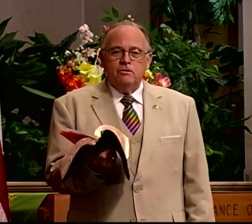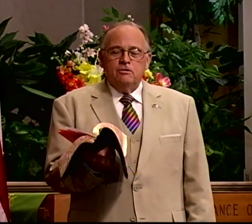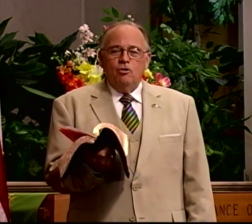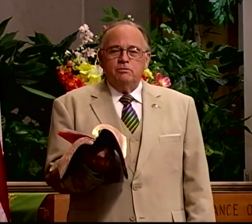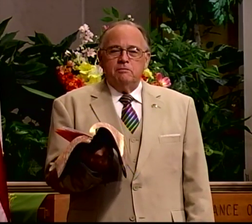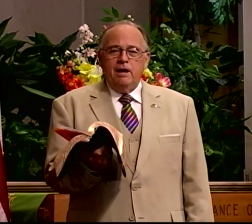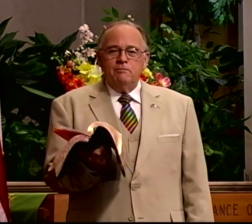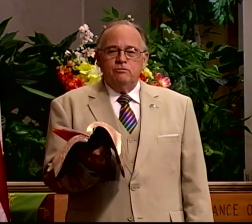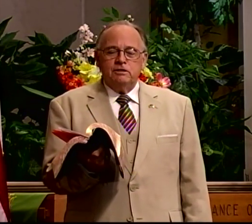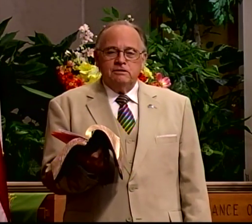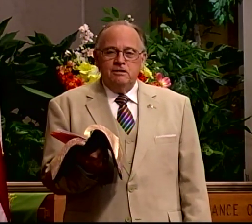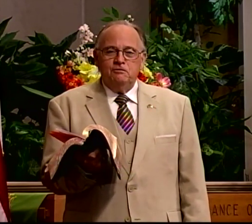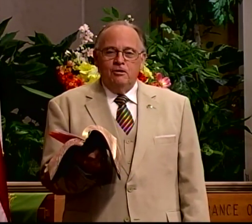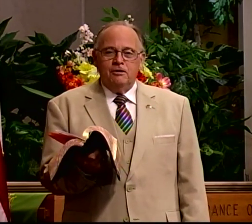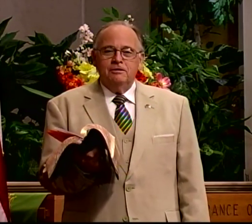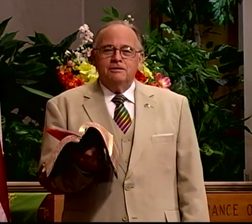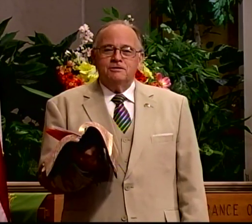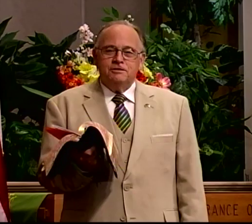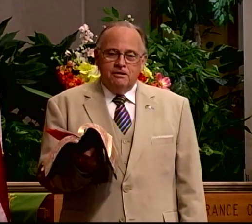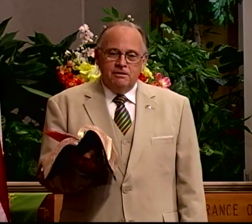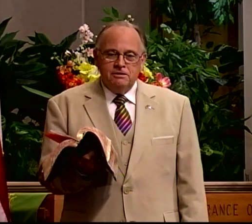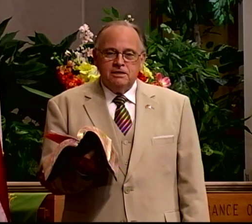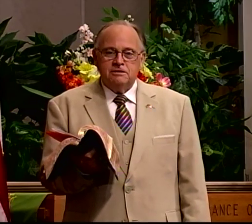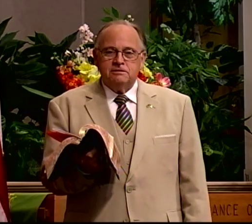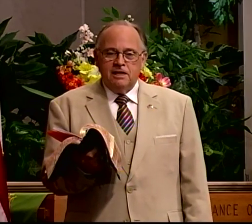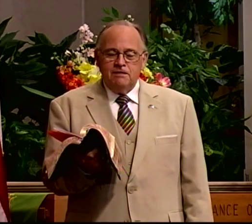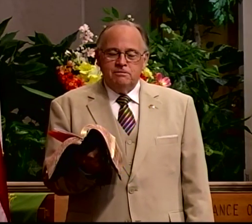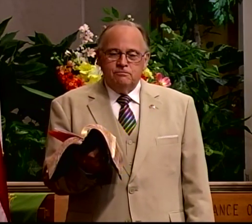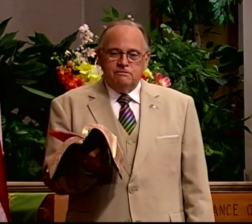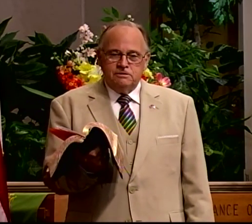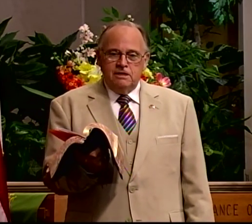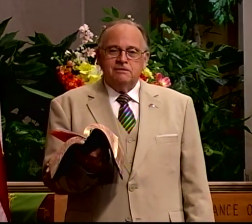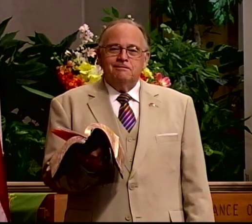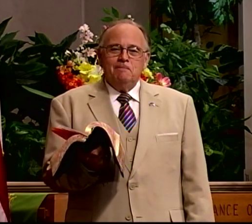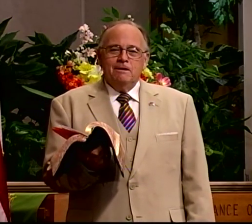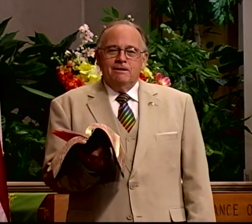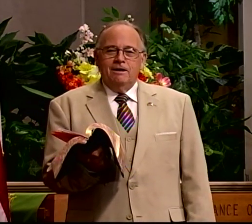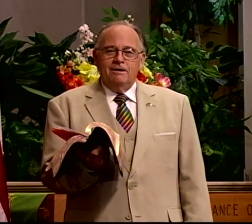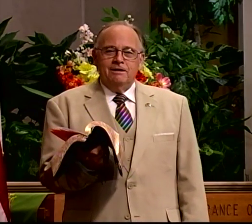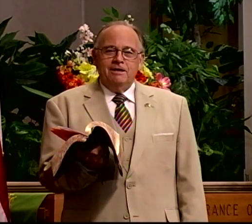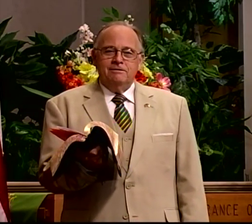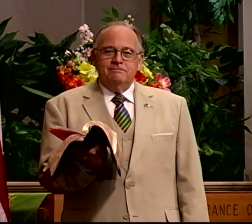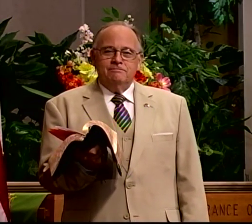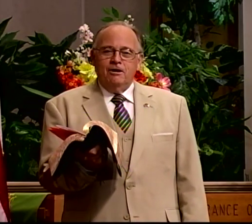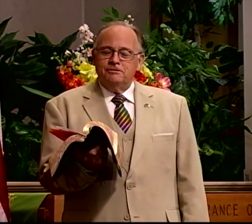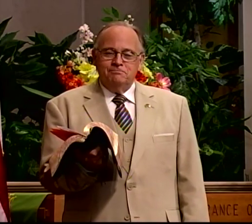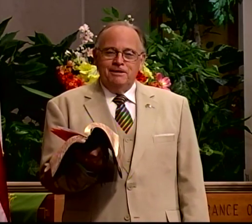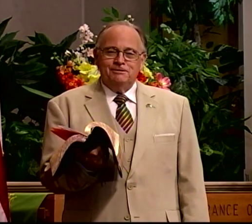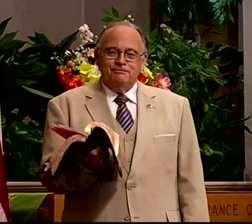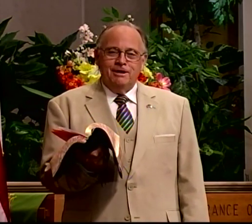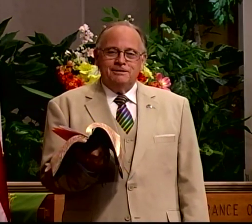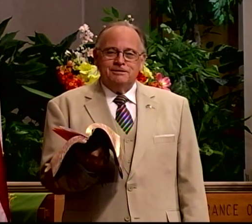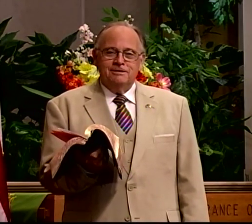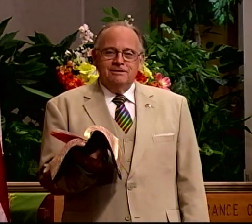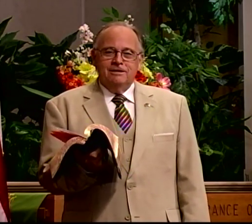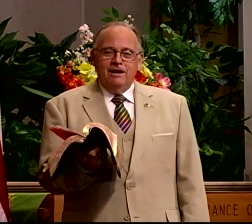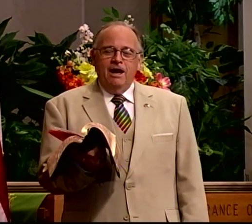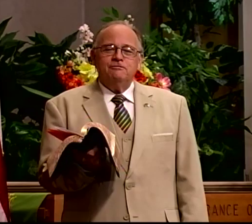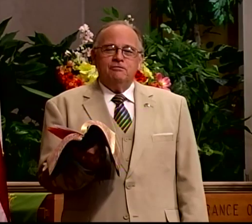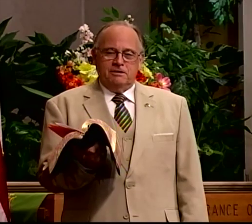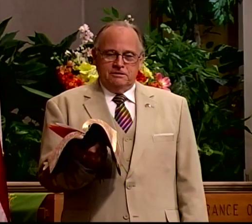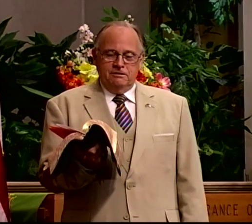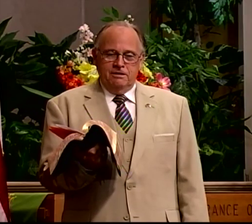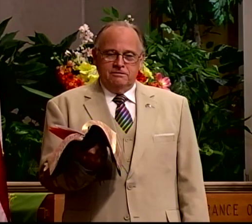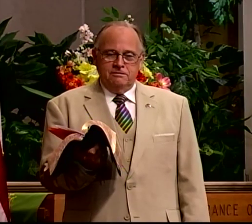then open the Bible and continue our series, as Cademan would have said it, in God's amazing grace,